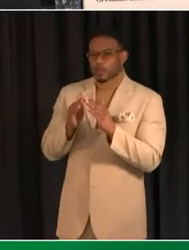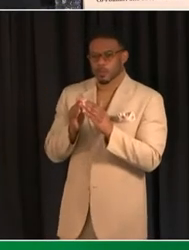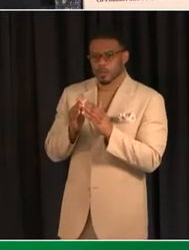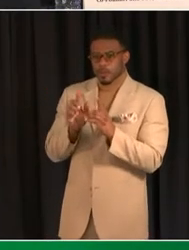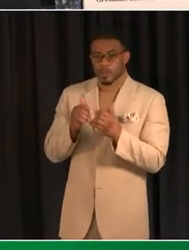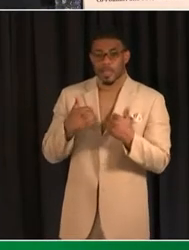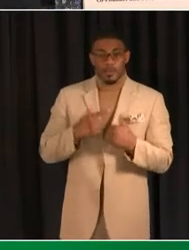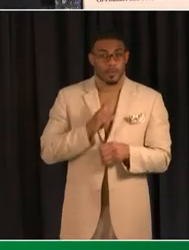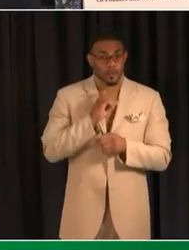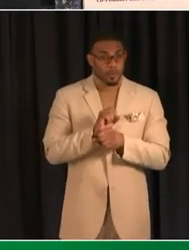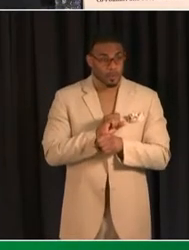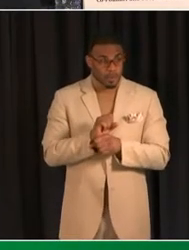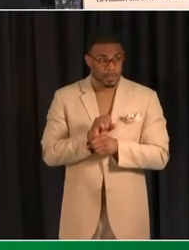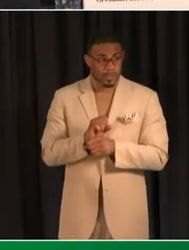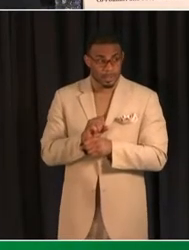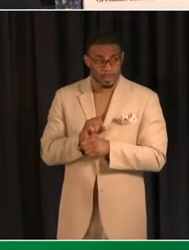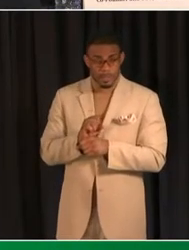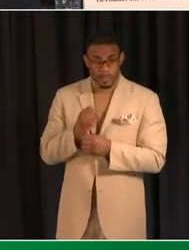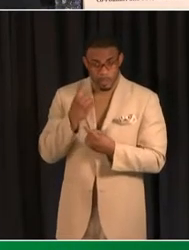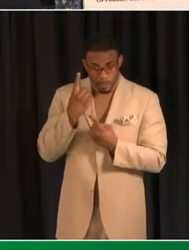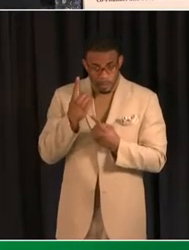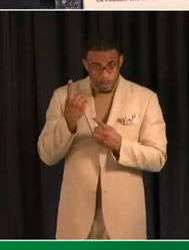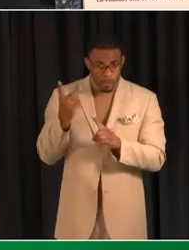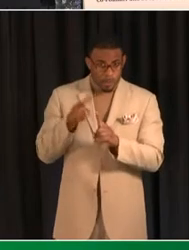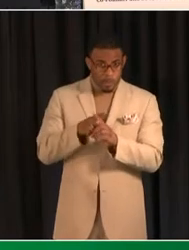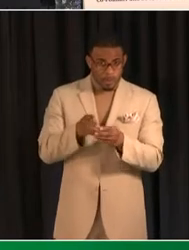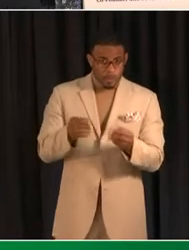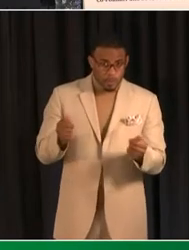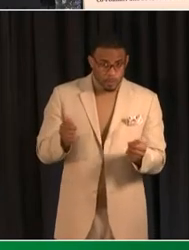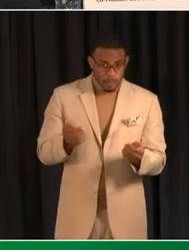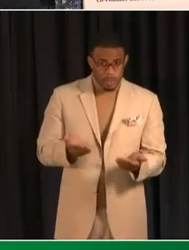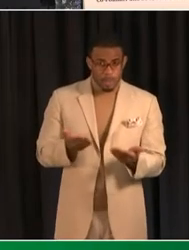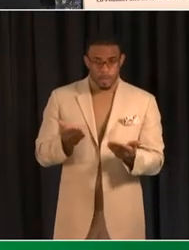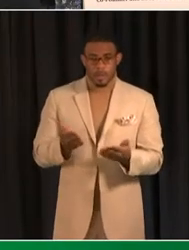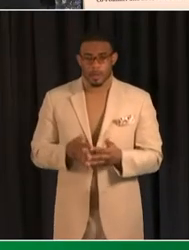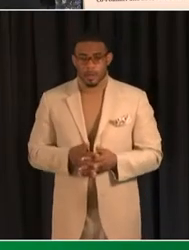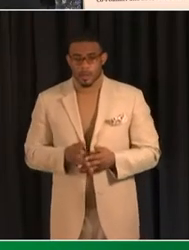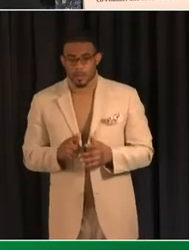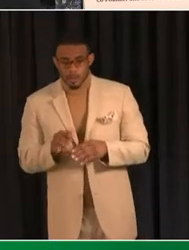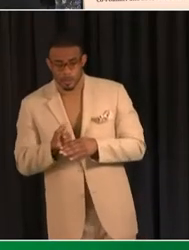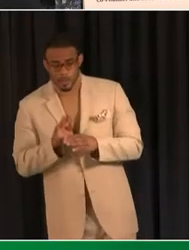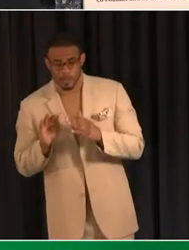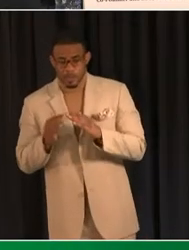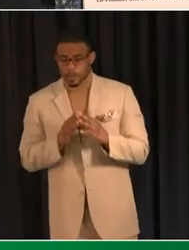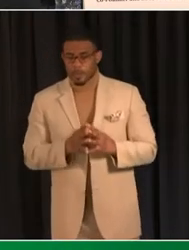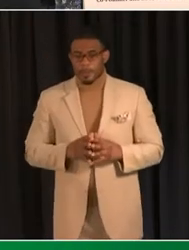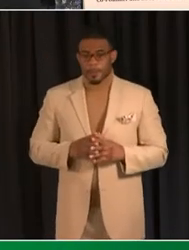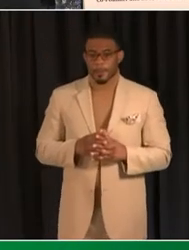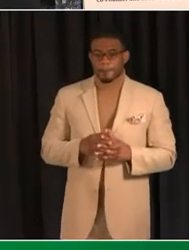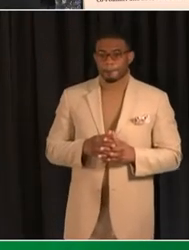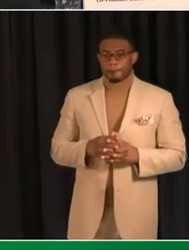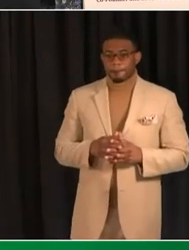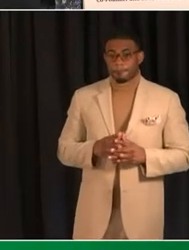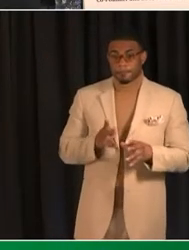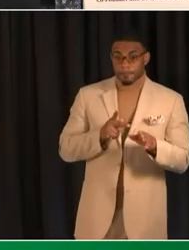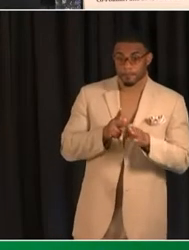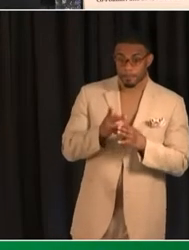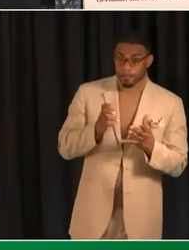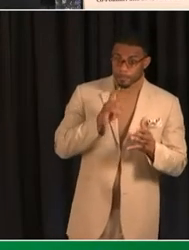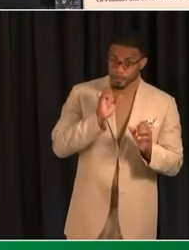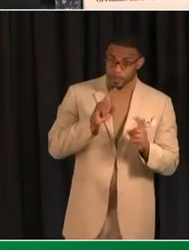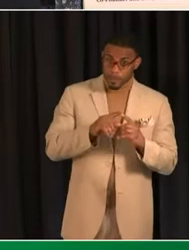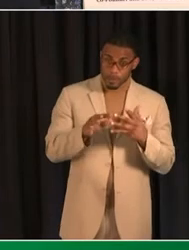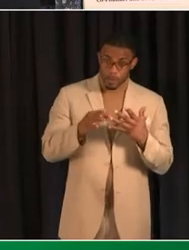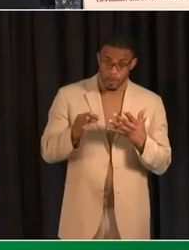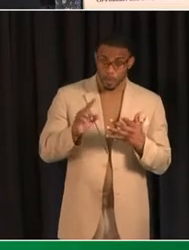surrounding community into having really thoughtful and relevant solutions and offerings to the business community.